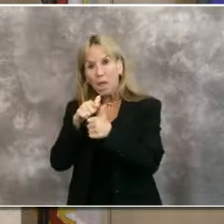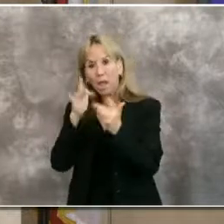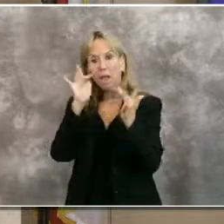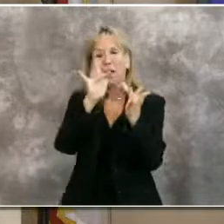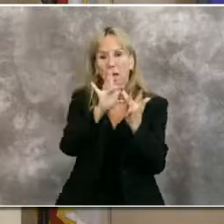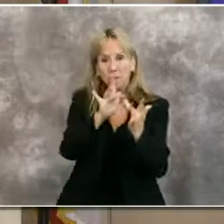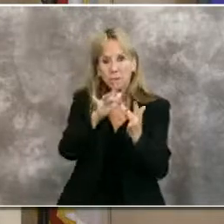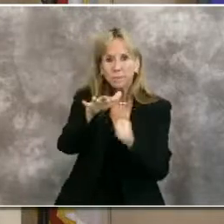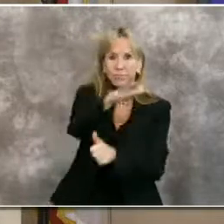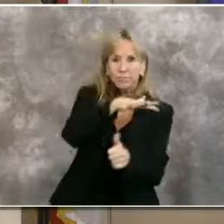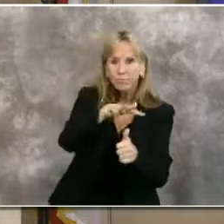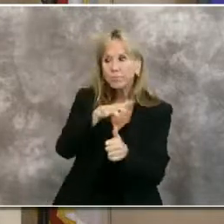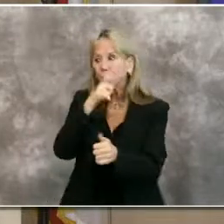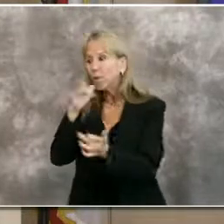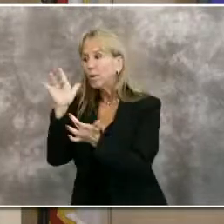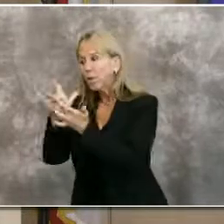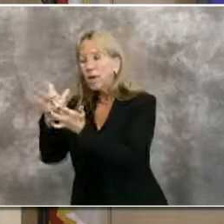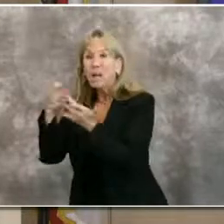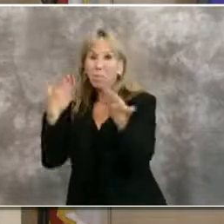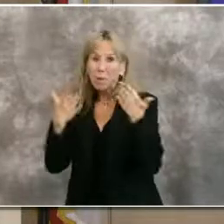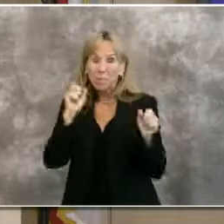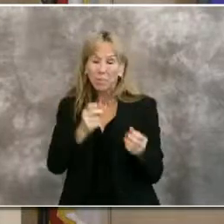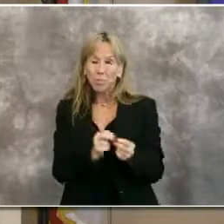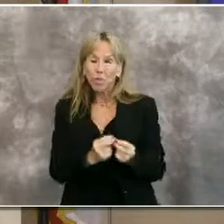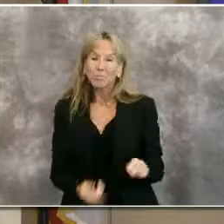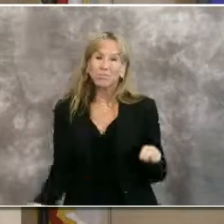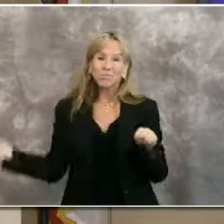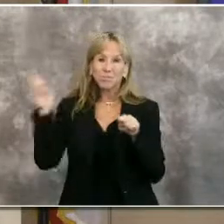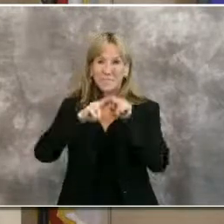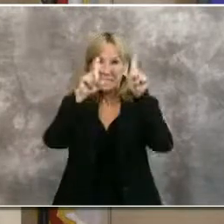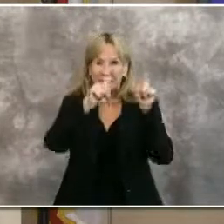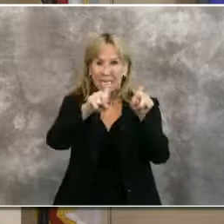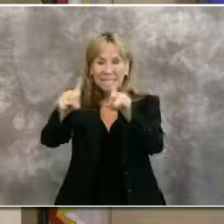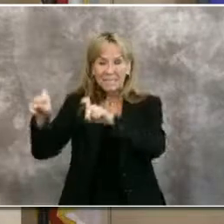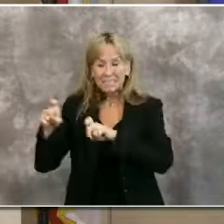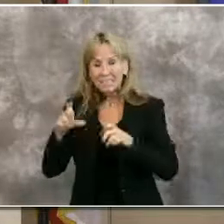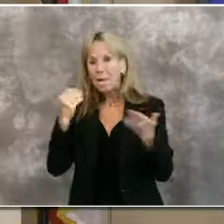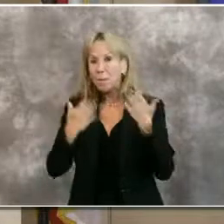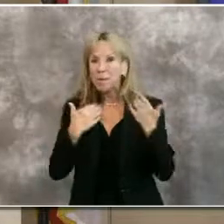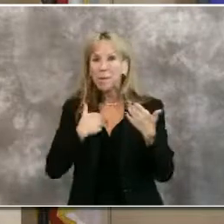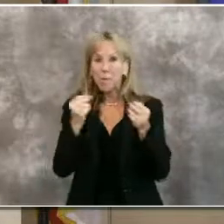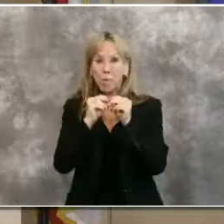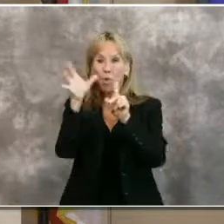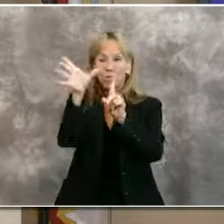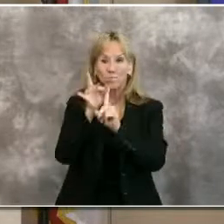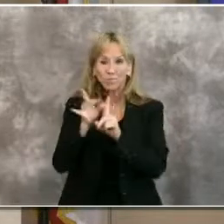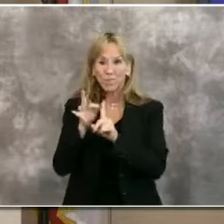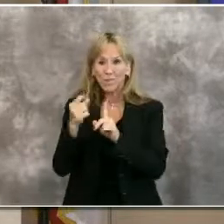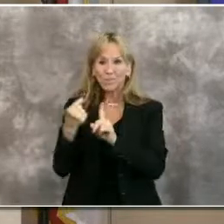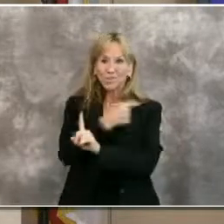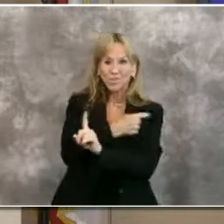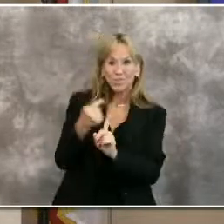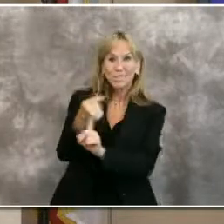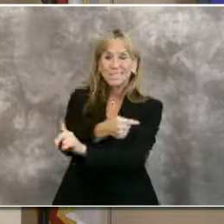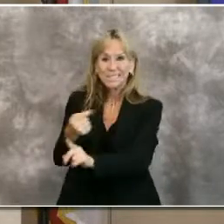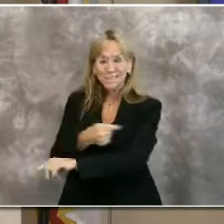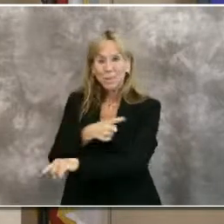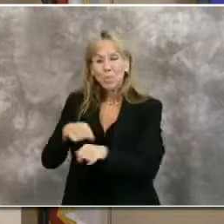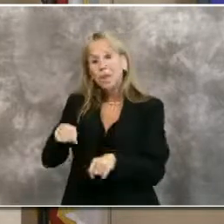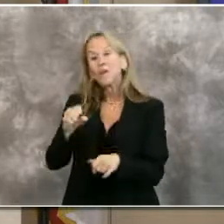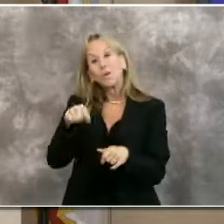more testing and may uncover some more cases. So this is an ongoing outbreak